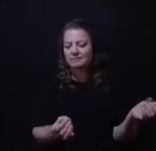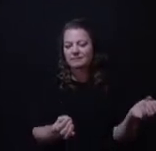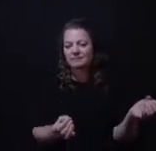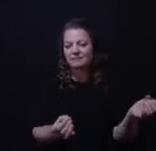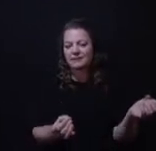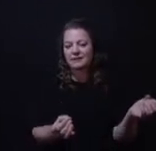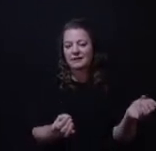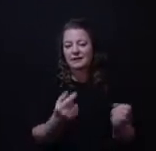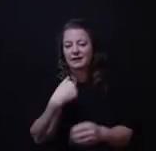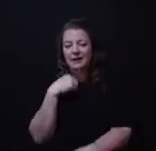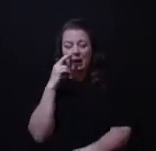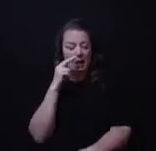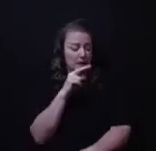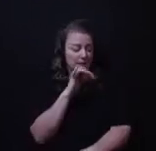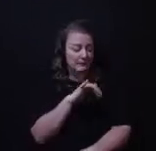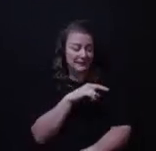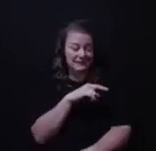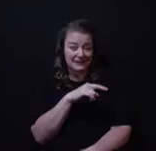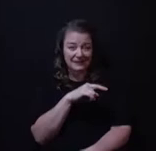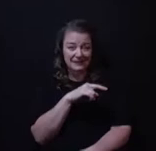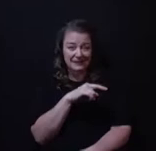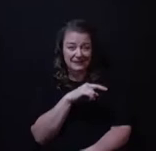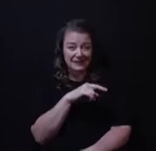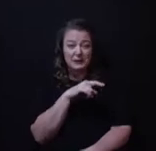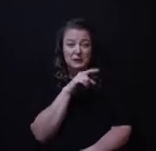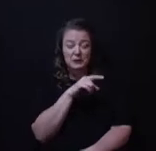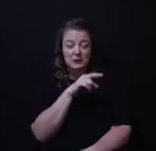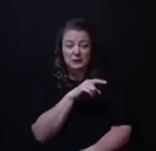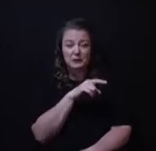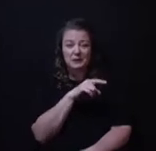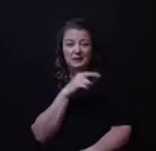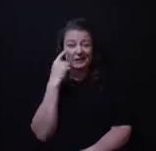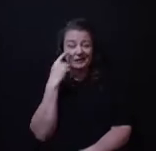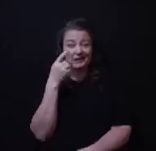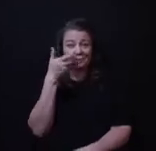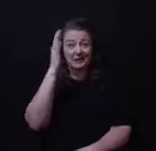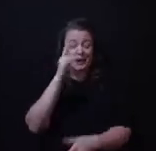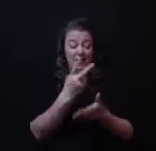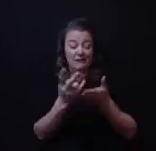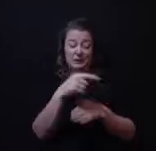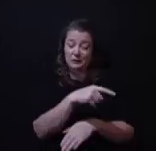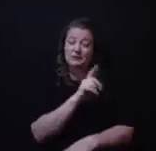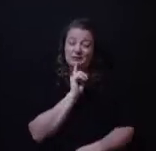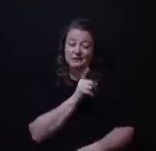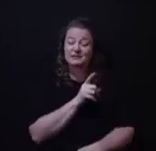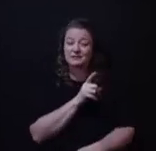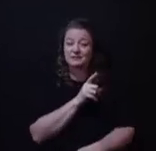And I looked at him and thought, brother, if there's a poster child for somebody that God has failed, you're it.